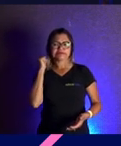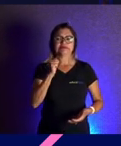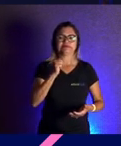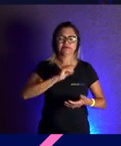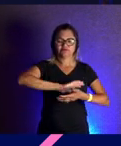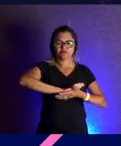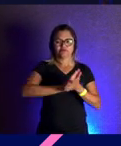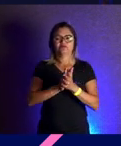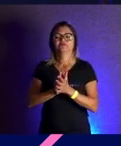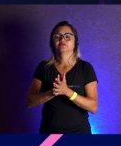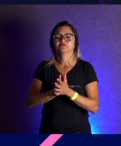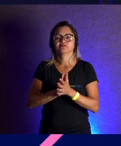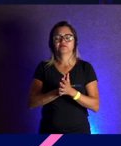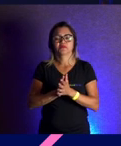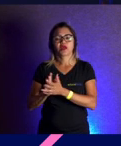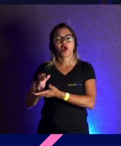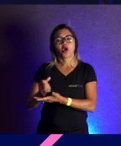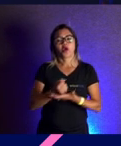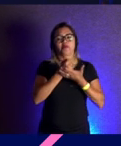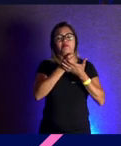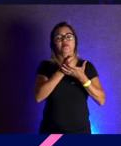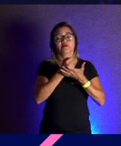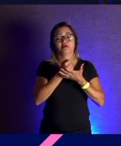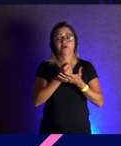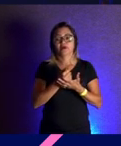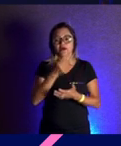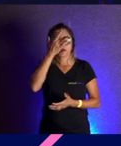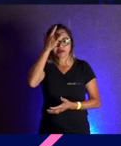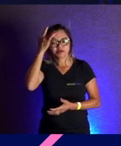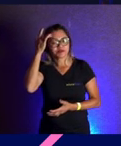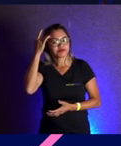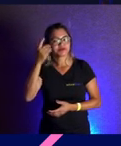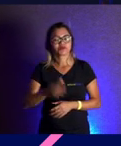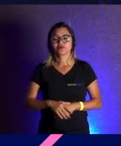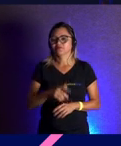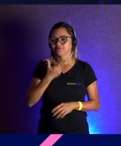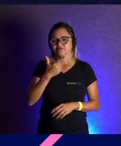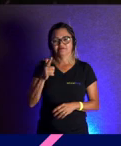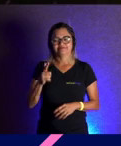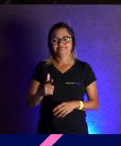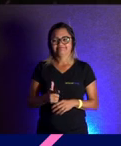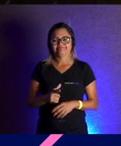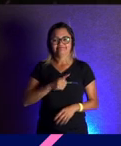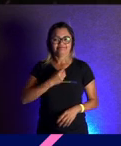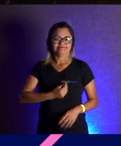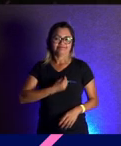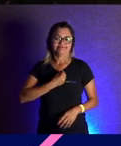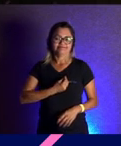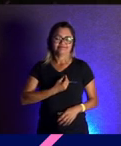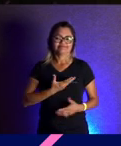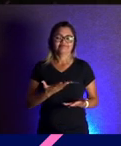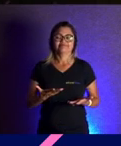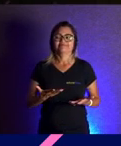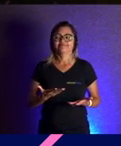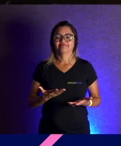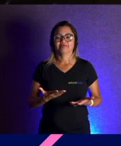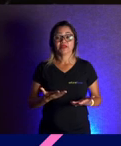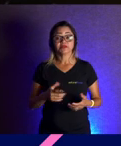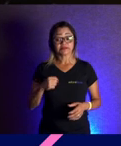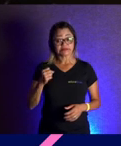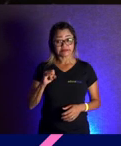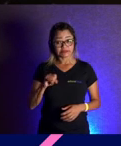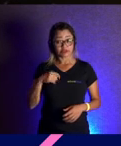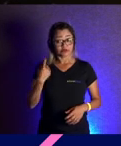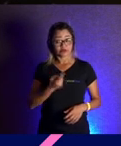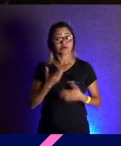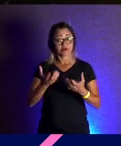logical that people would not want, the survivors would not want to talk to them. And yet, if we want to work with